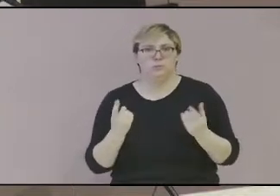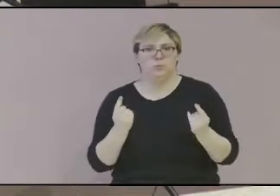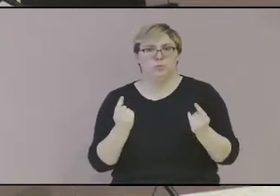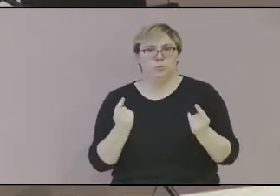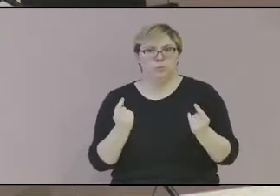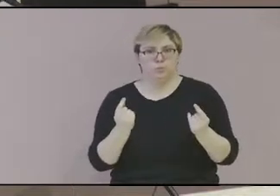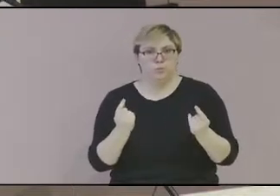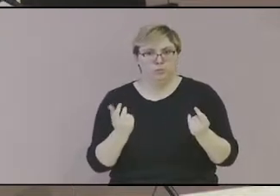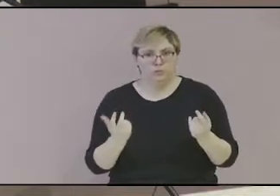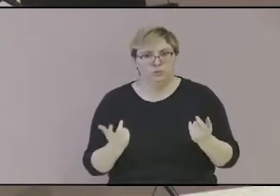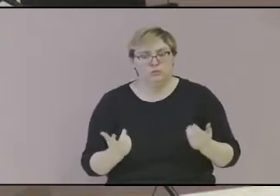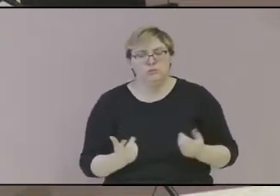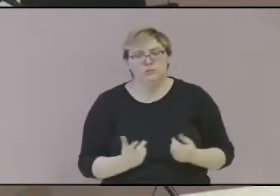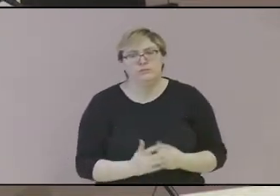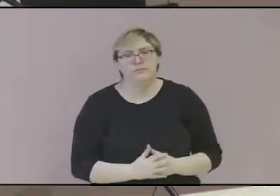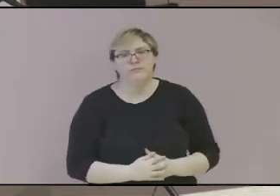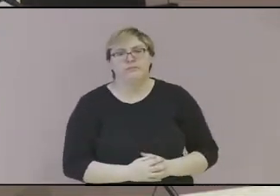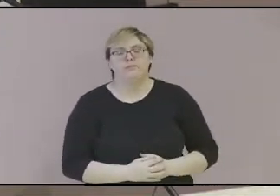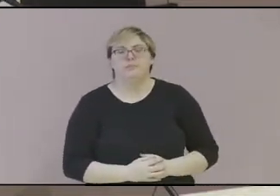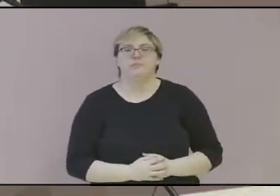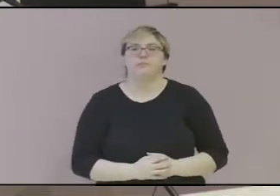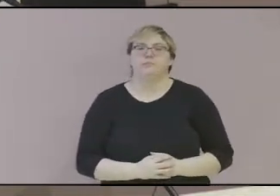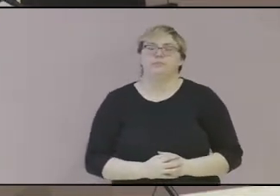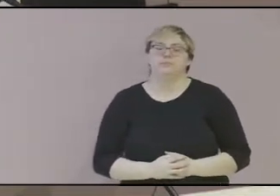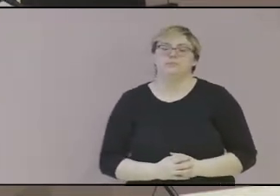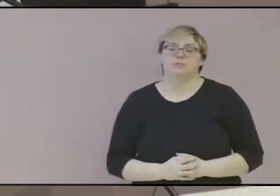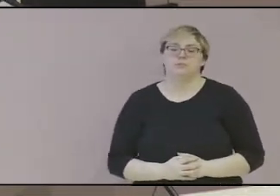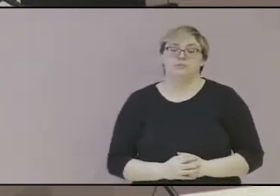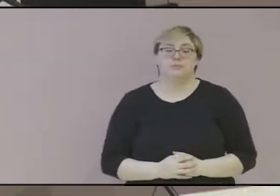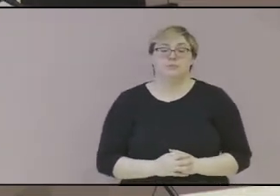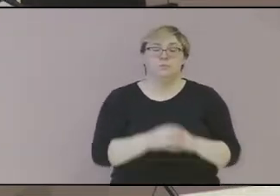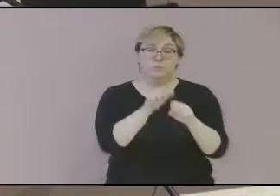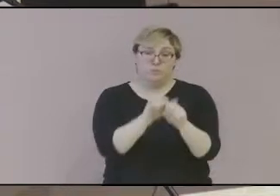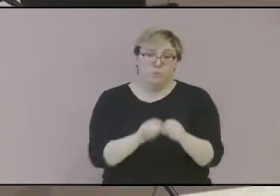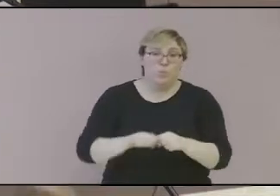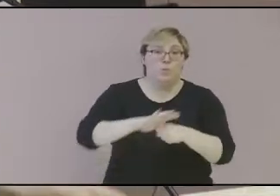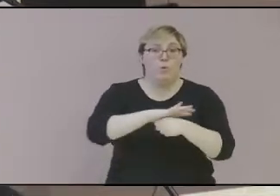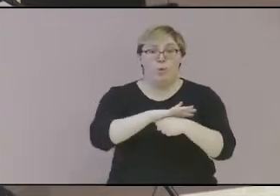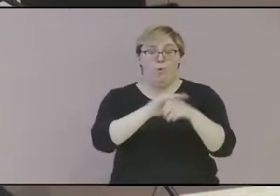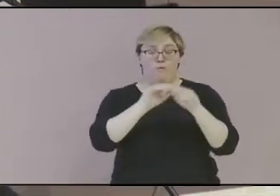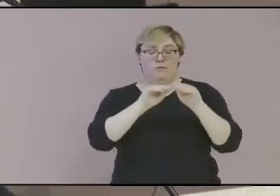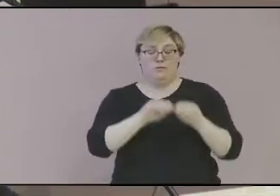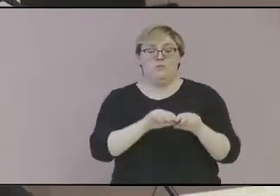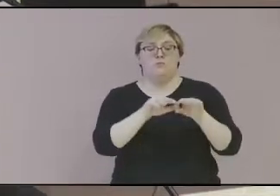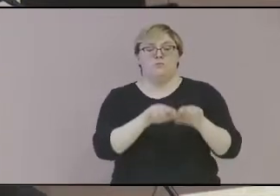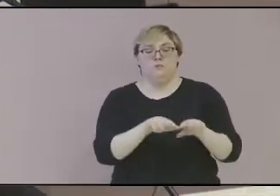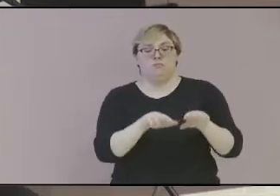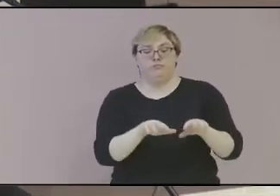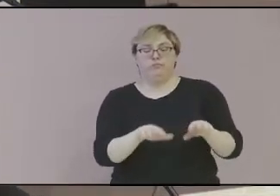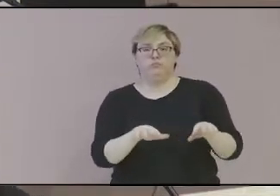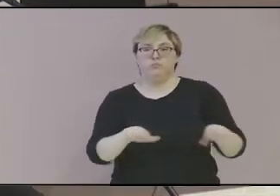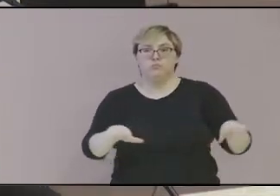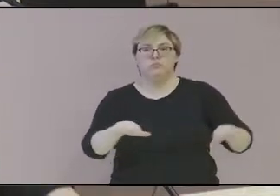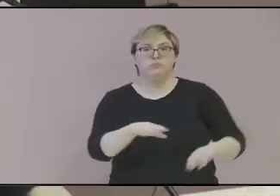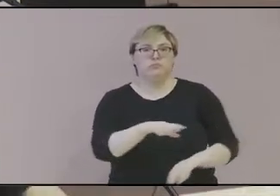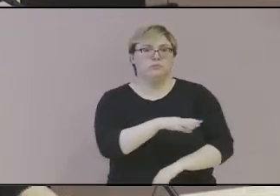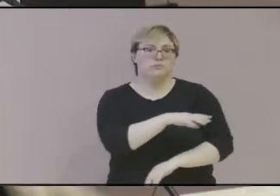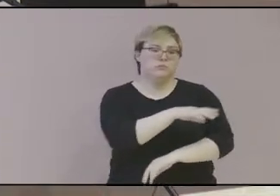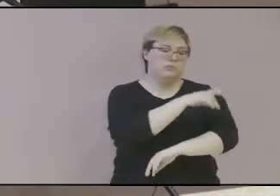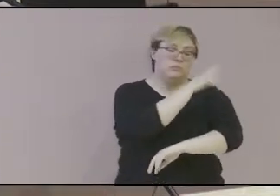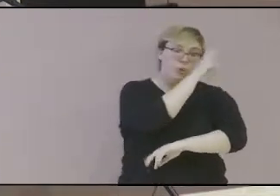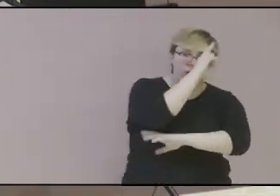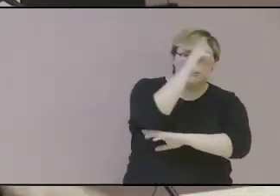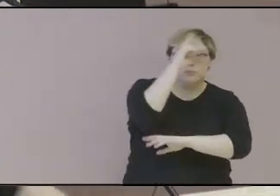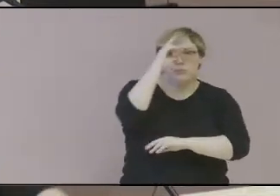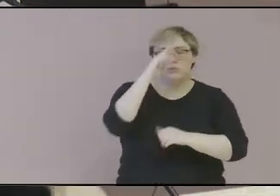discriminated against." In the first months of the pandemic, as hospitals and politicians around the